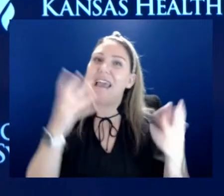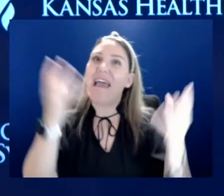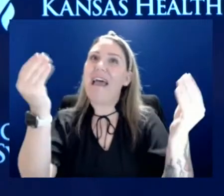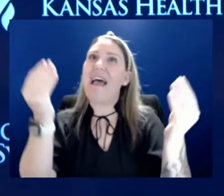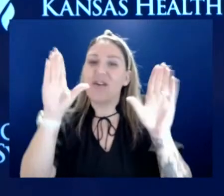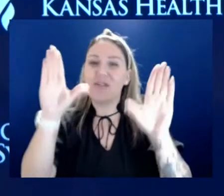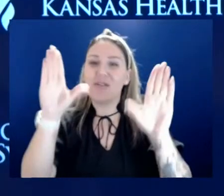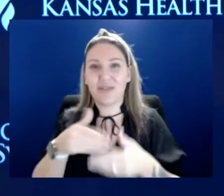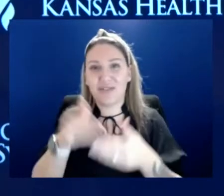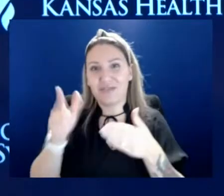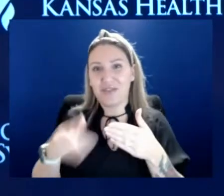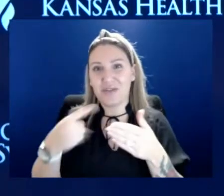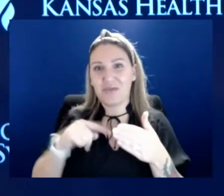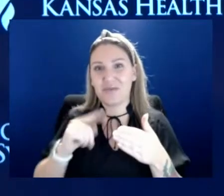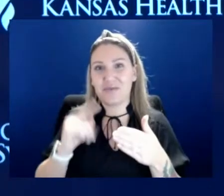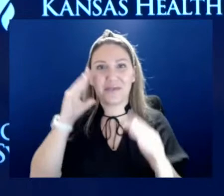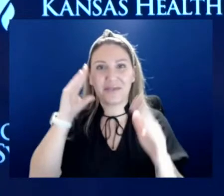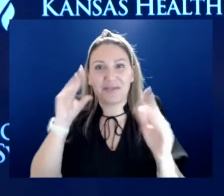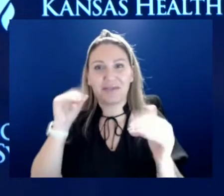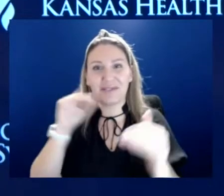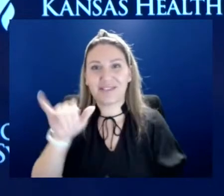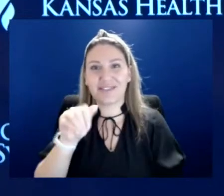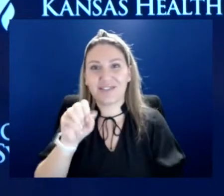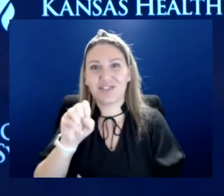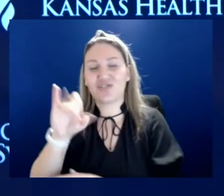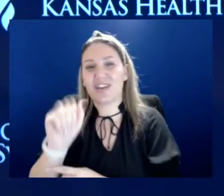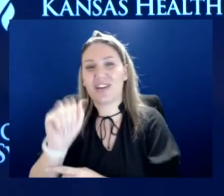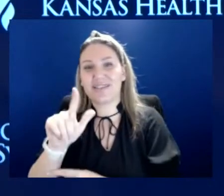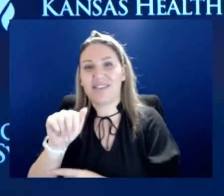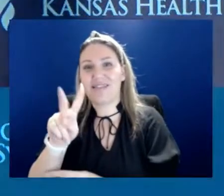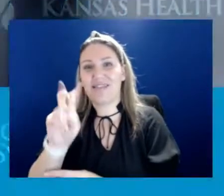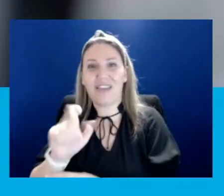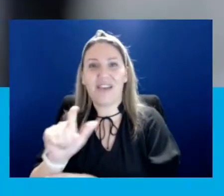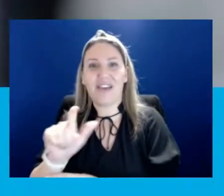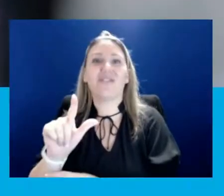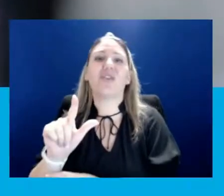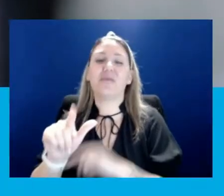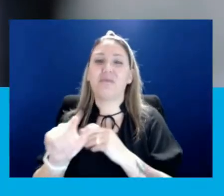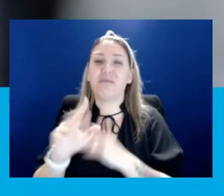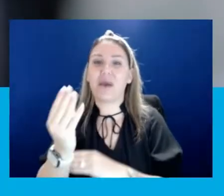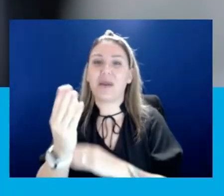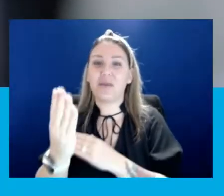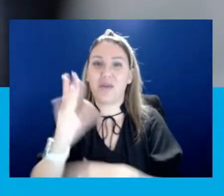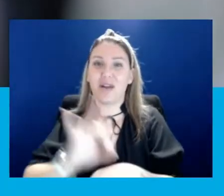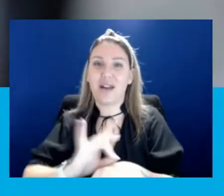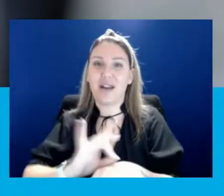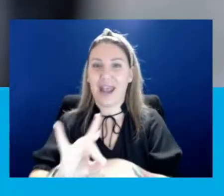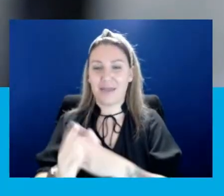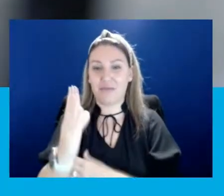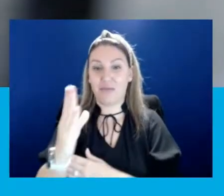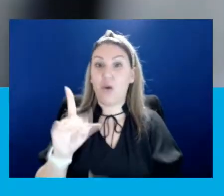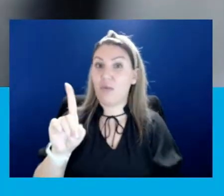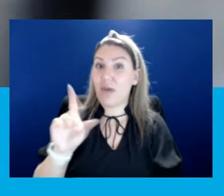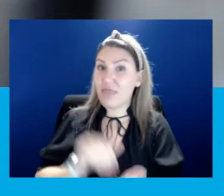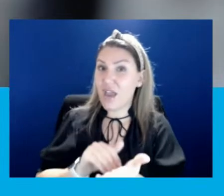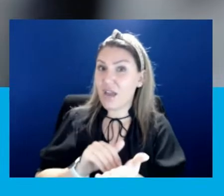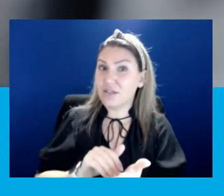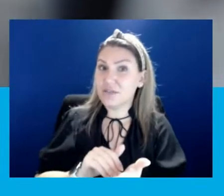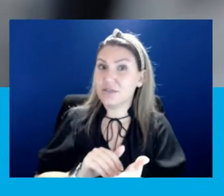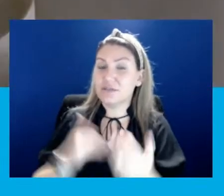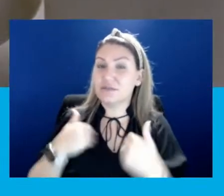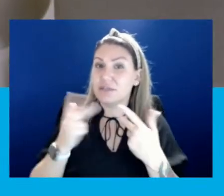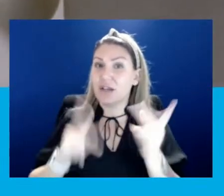are expecting Jessica Lovell back on Monday morning at 8 a.m. 1,000 young people died of a drug overdose last